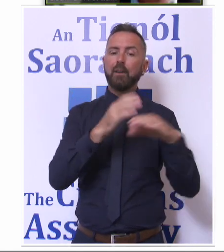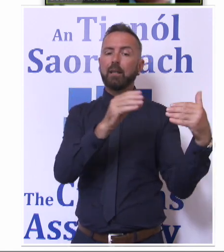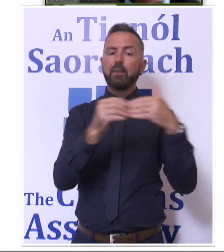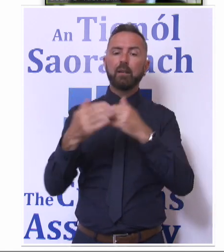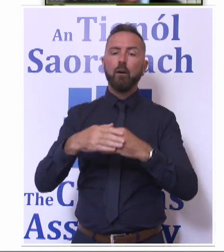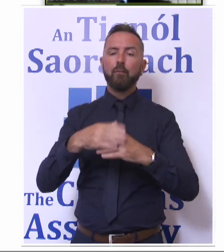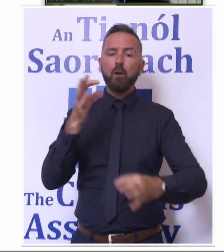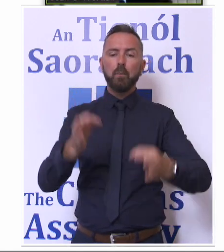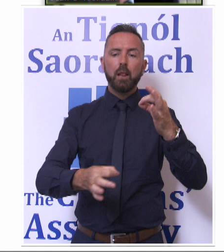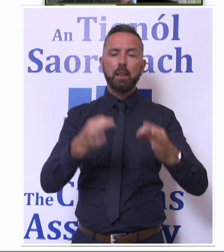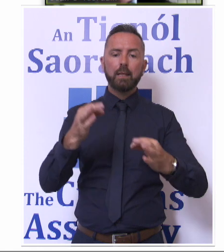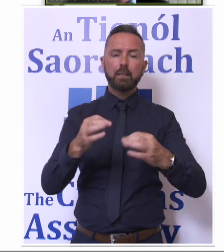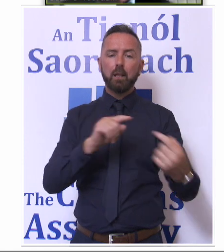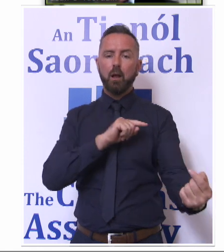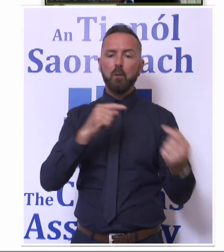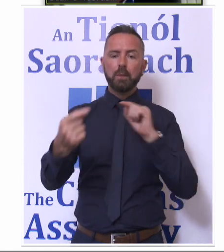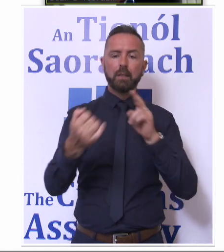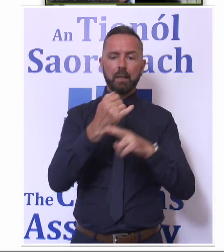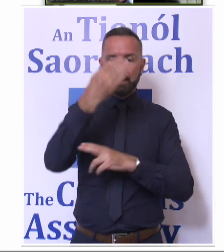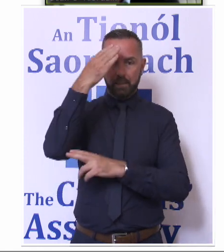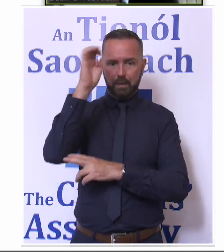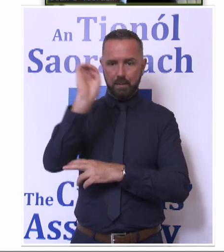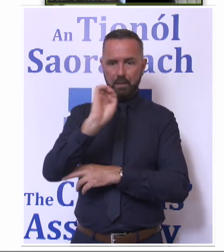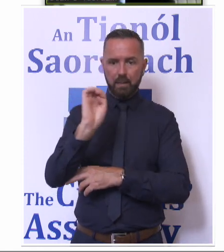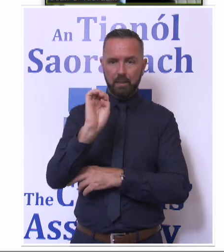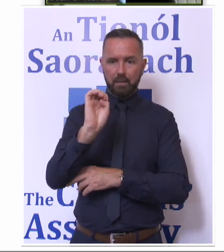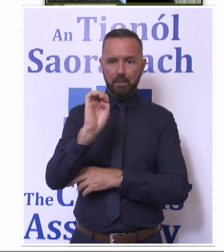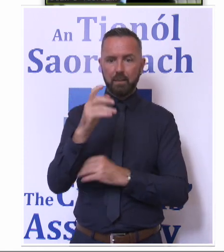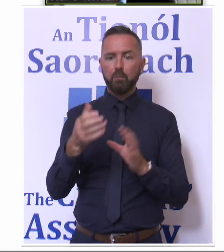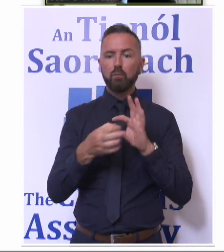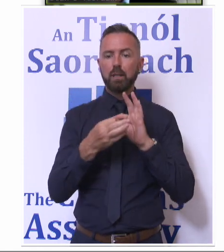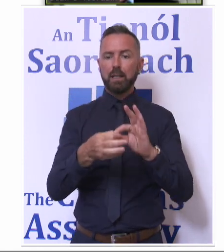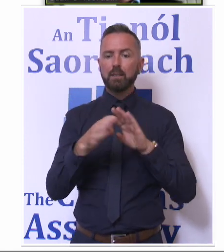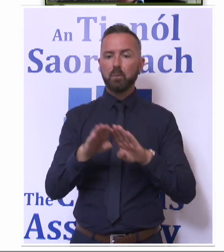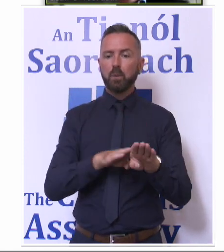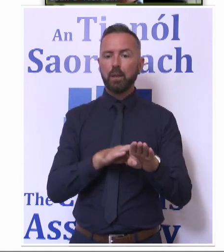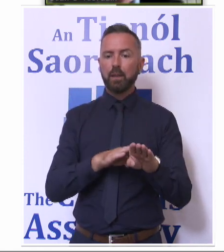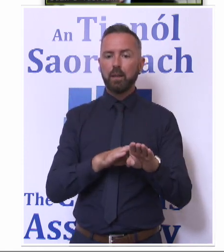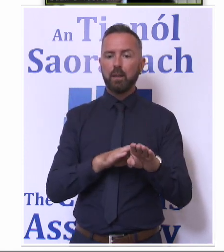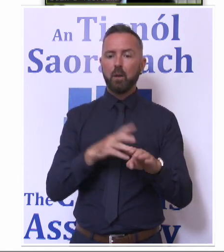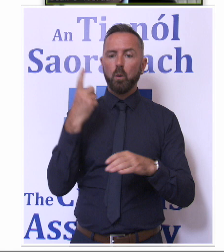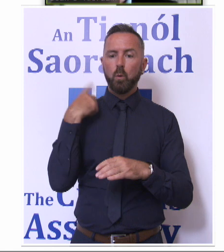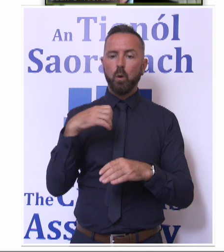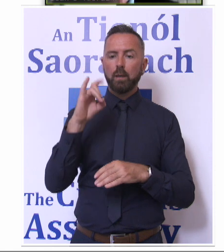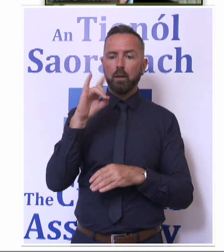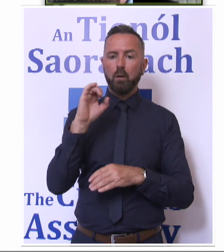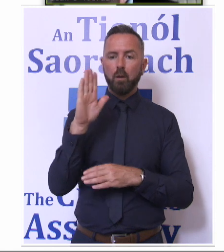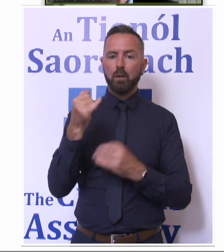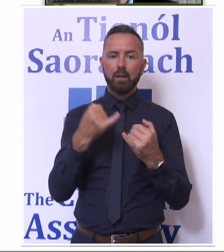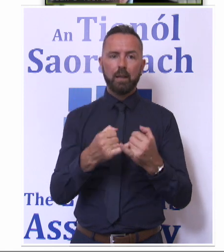political opposition nationally within England in regard to the relationship with Whitehall, Boris Johnson